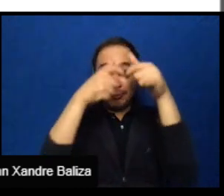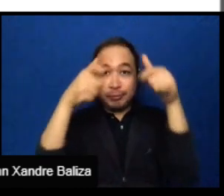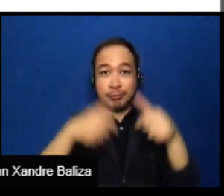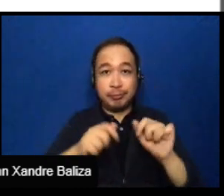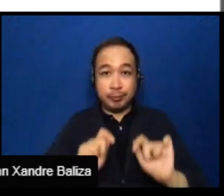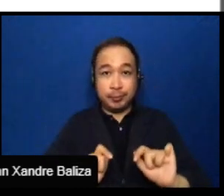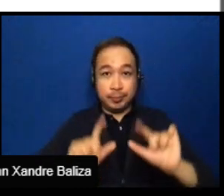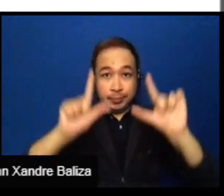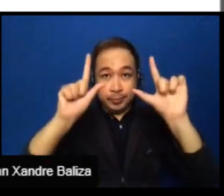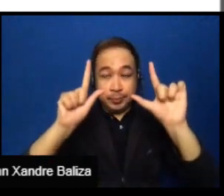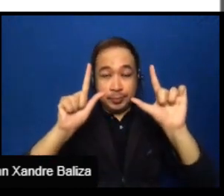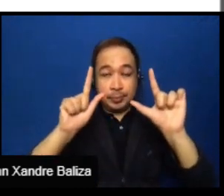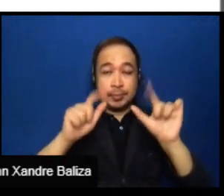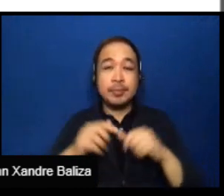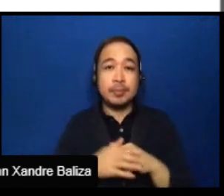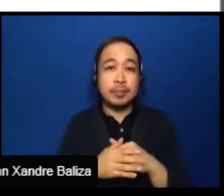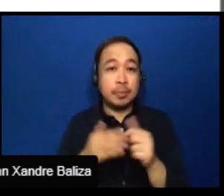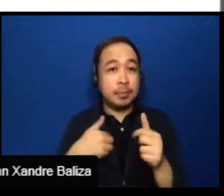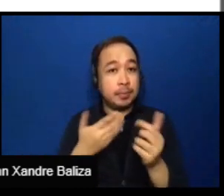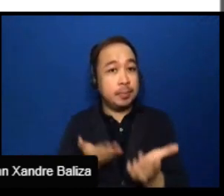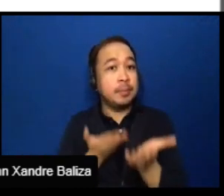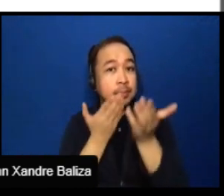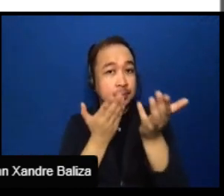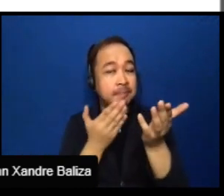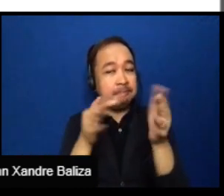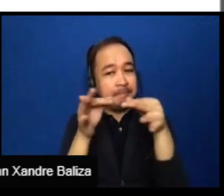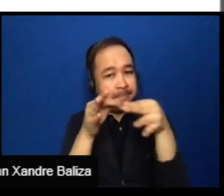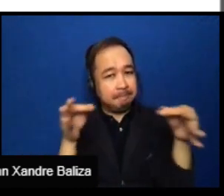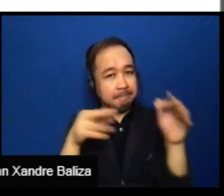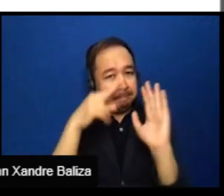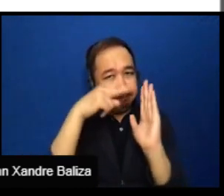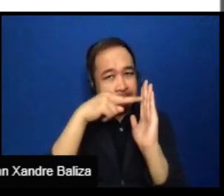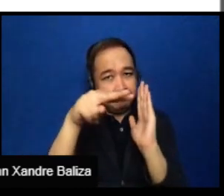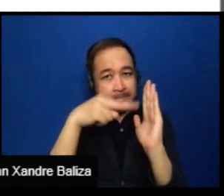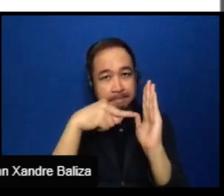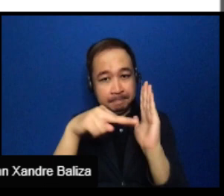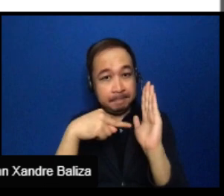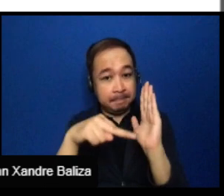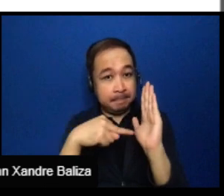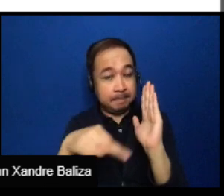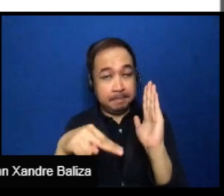we go through the text of the draft report with the aim of